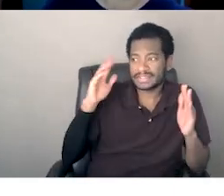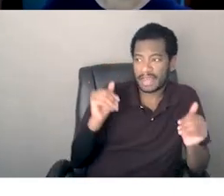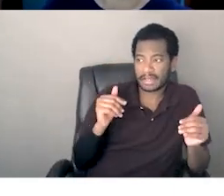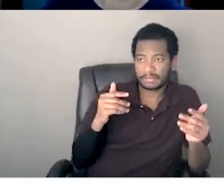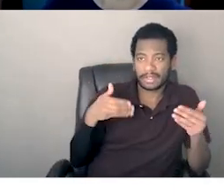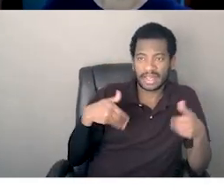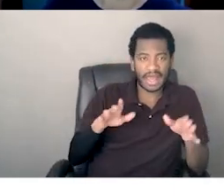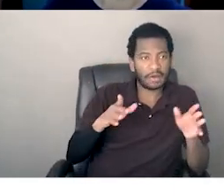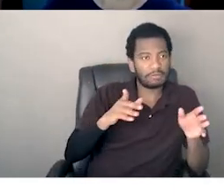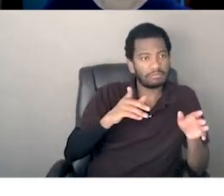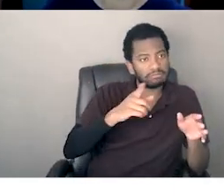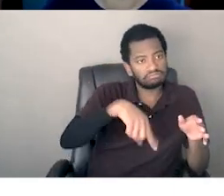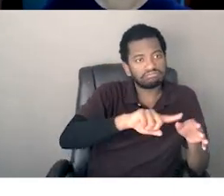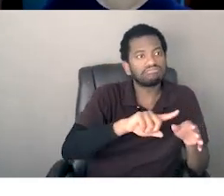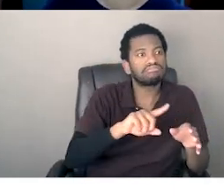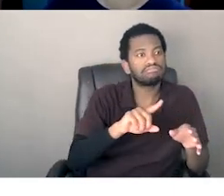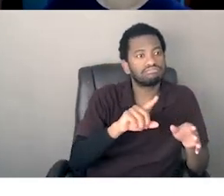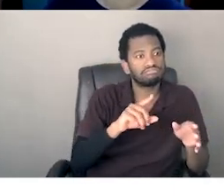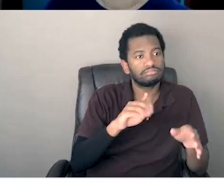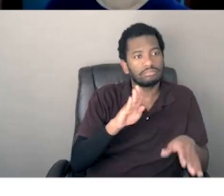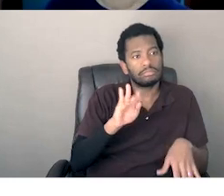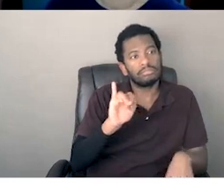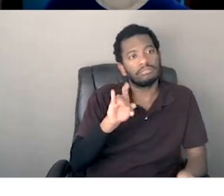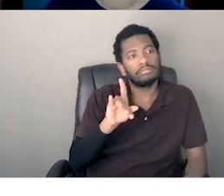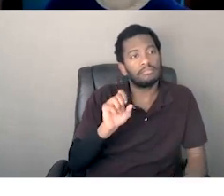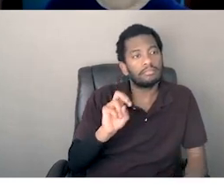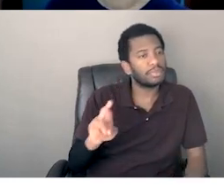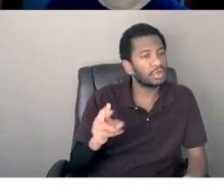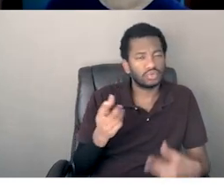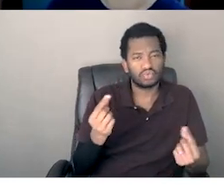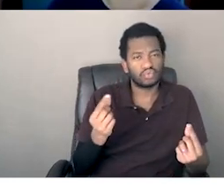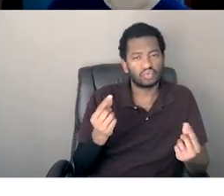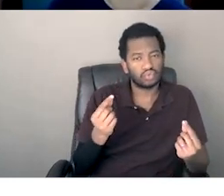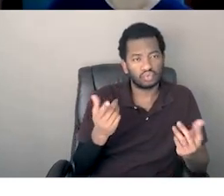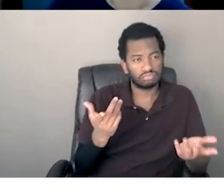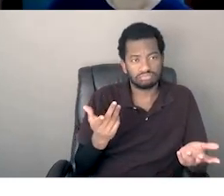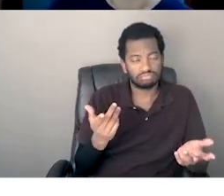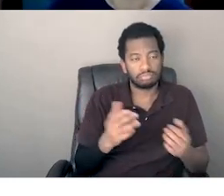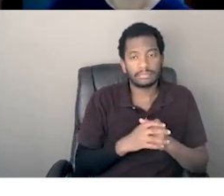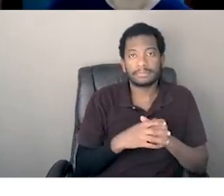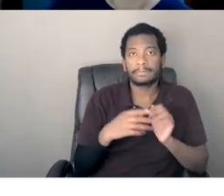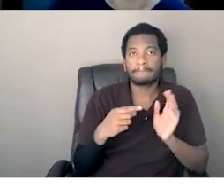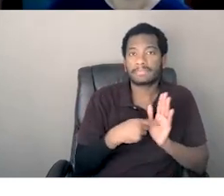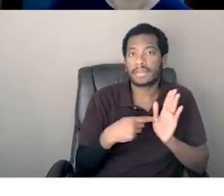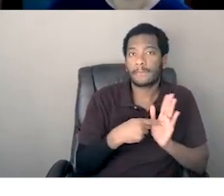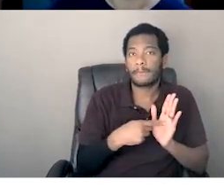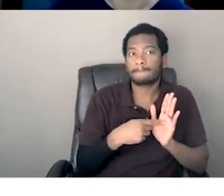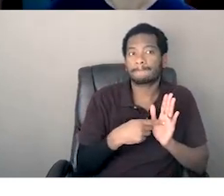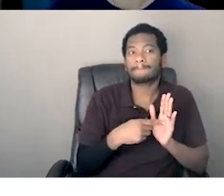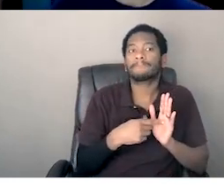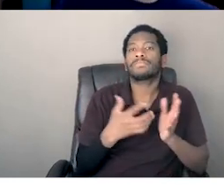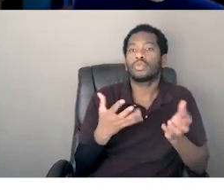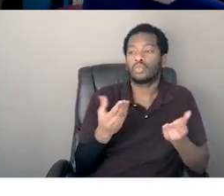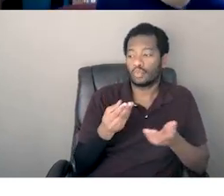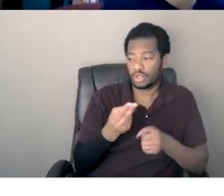or expect or allow bidders to do? So, for example, we want to use funding